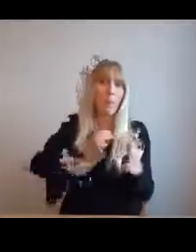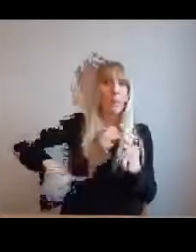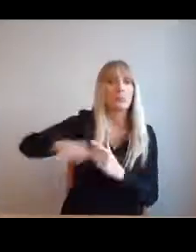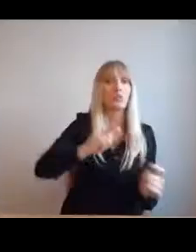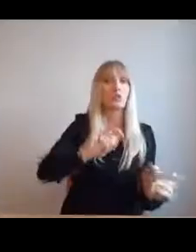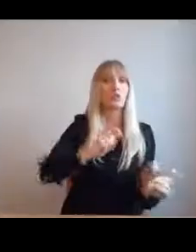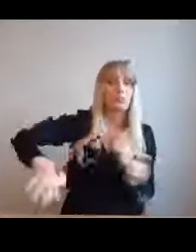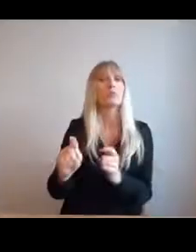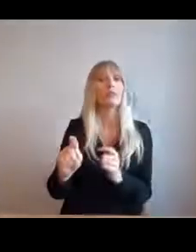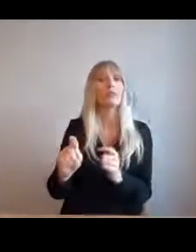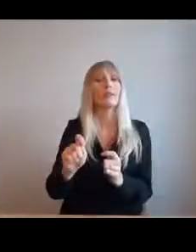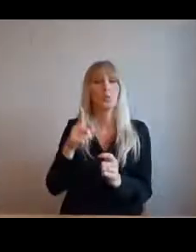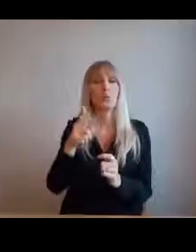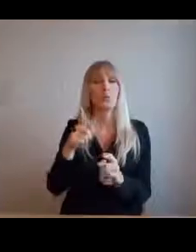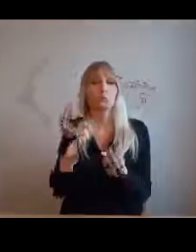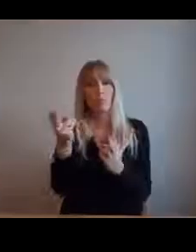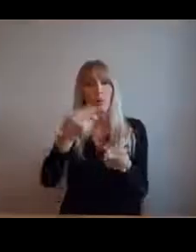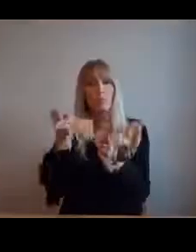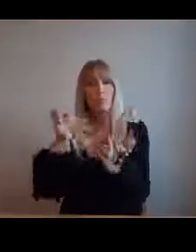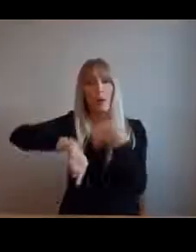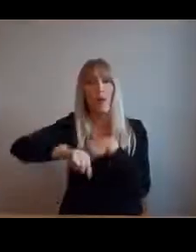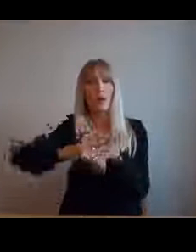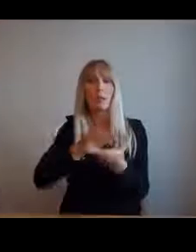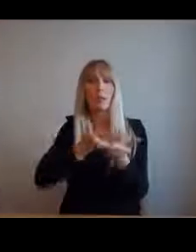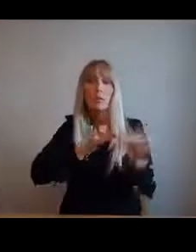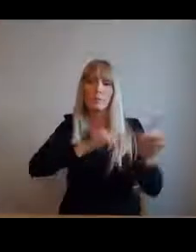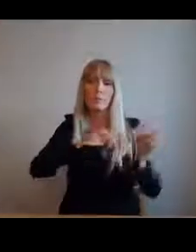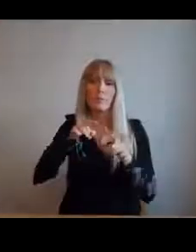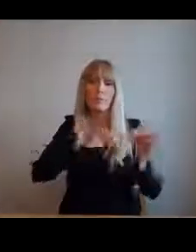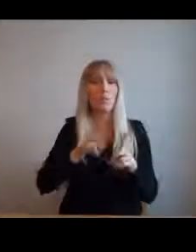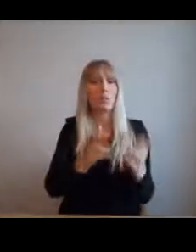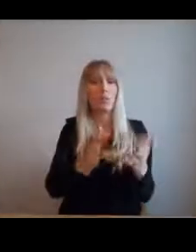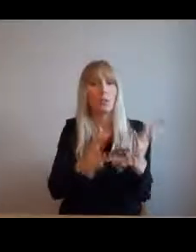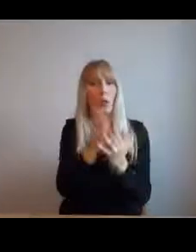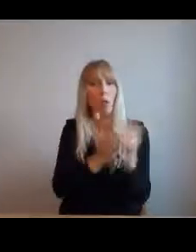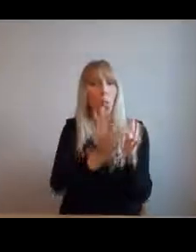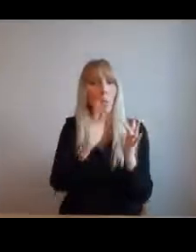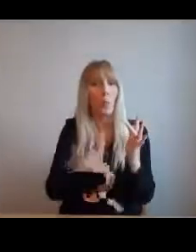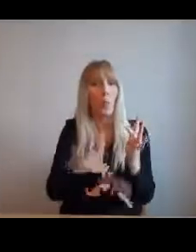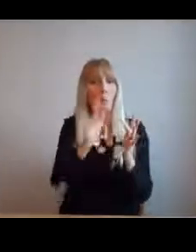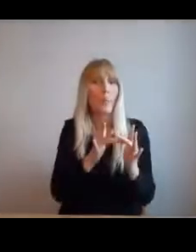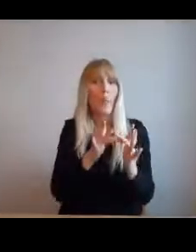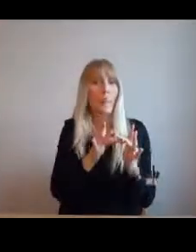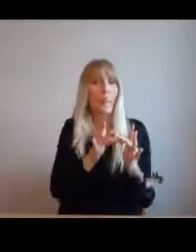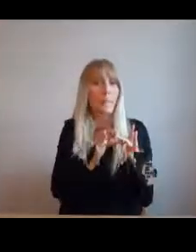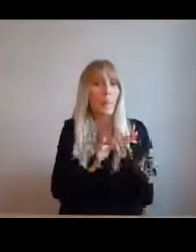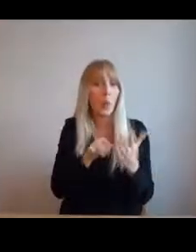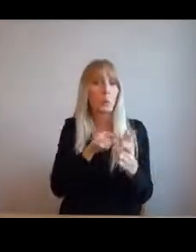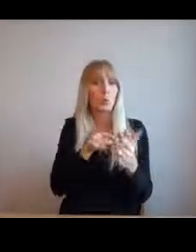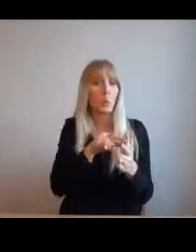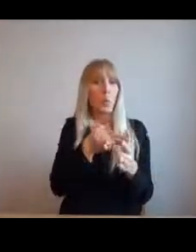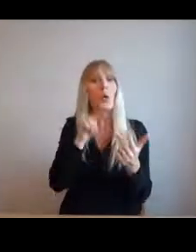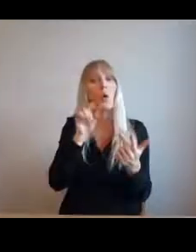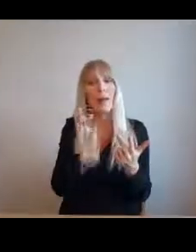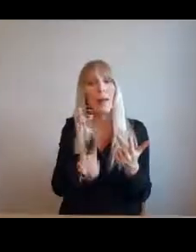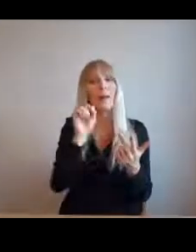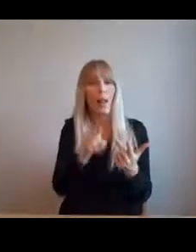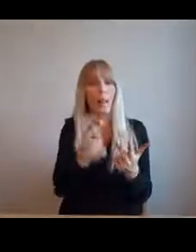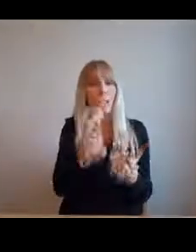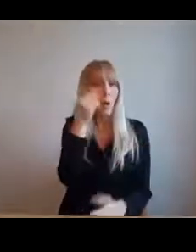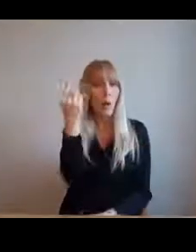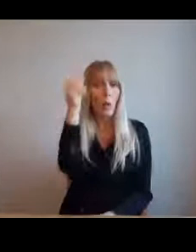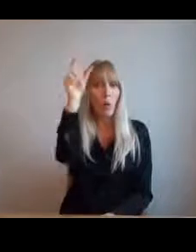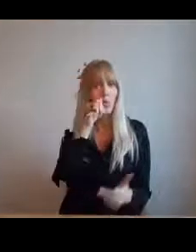You can respond to the consultation in several ways, either through our website, by post or by email. If you know anyone who doesn't